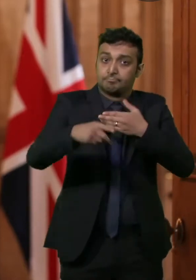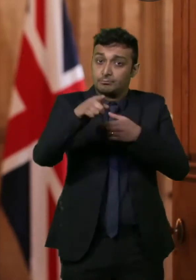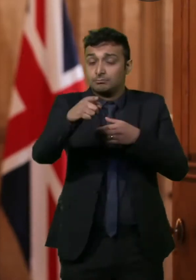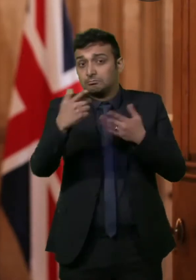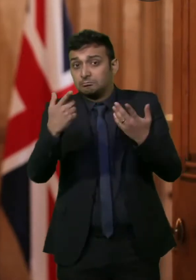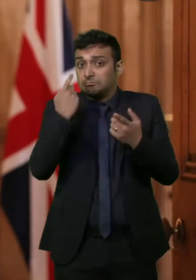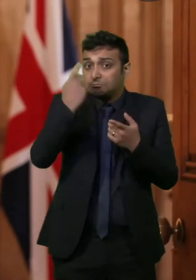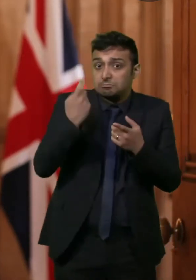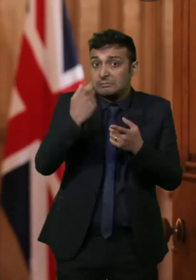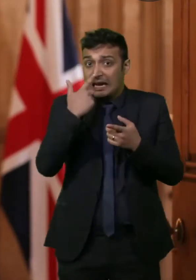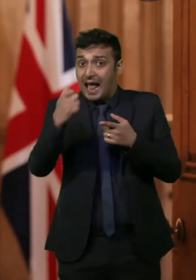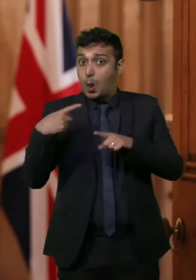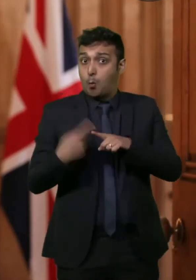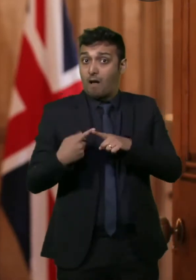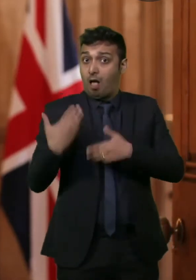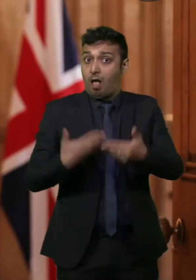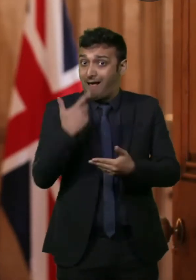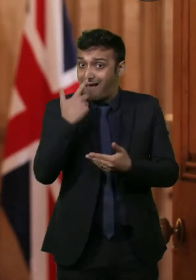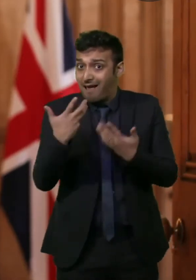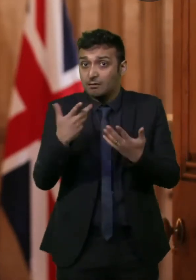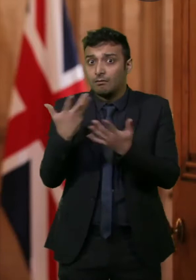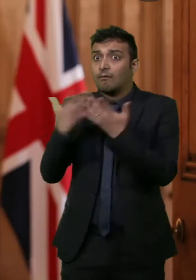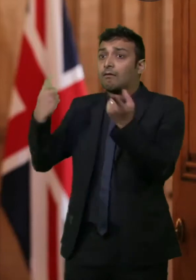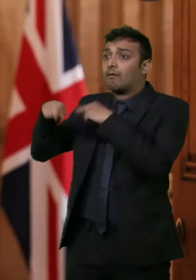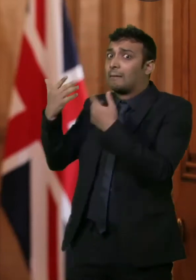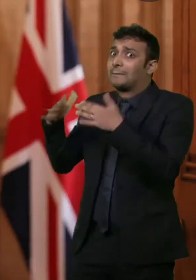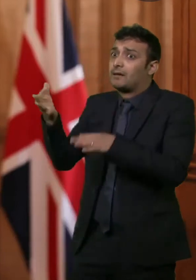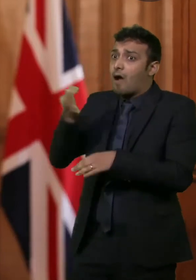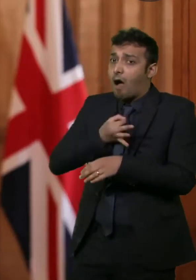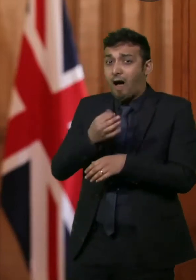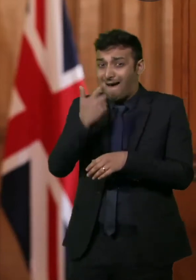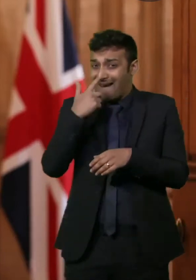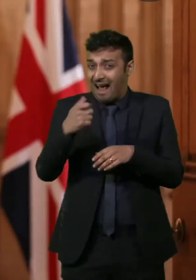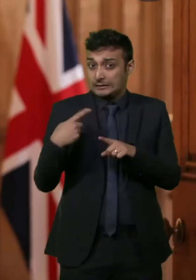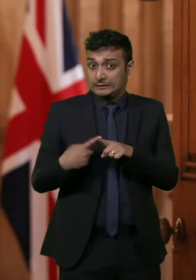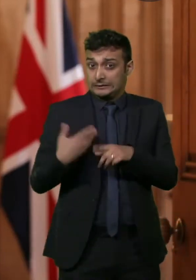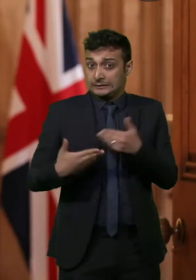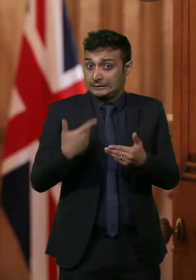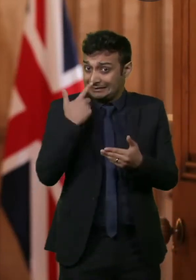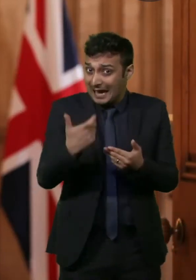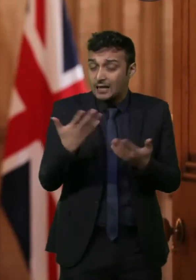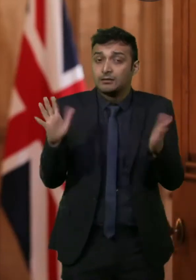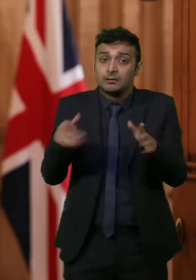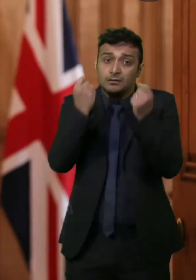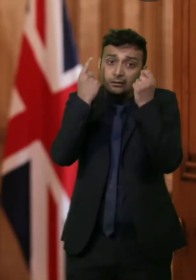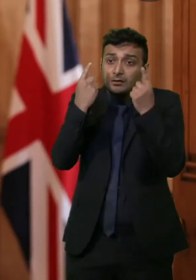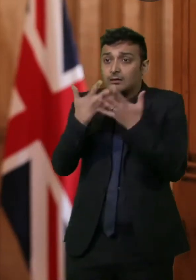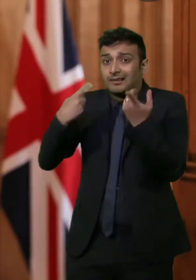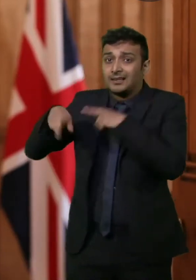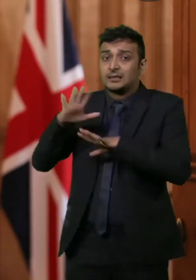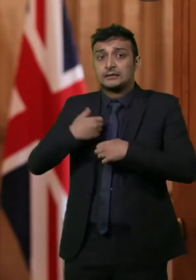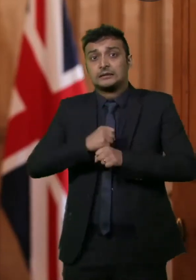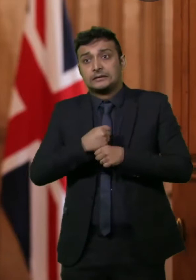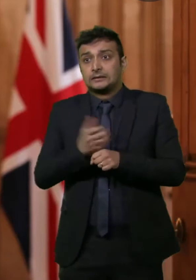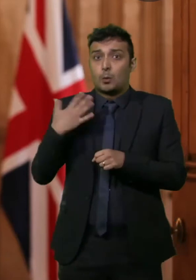and of course I understand the urgency that people feel, but we have to be driven by the